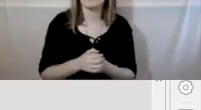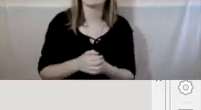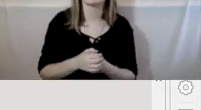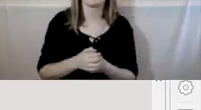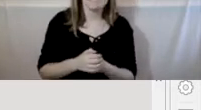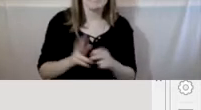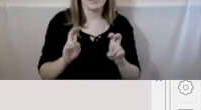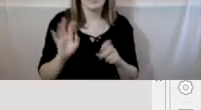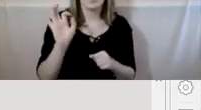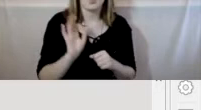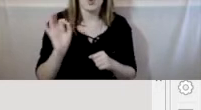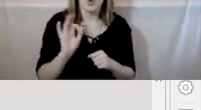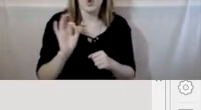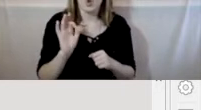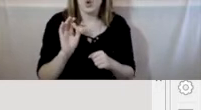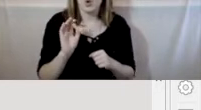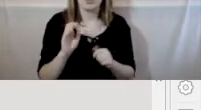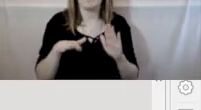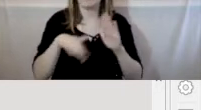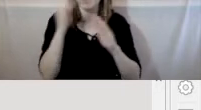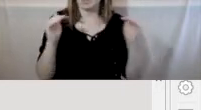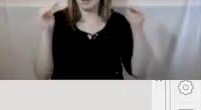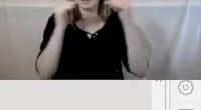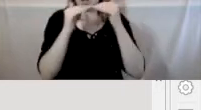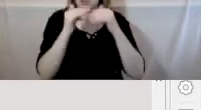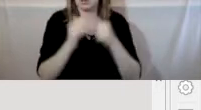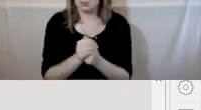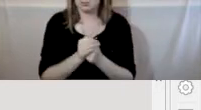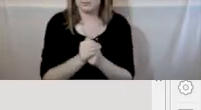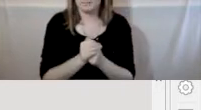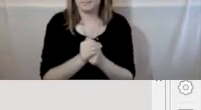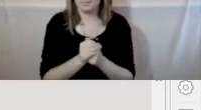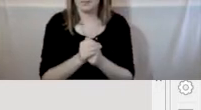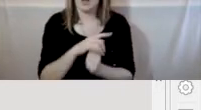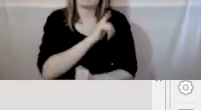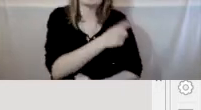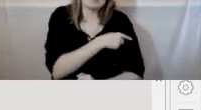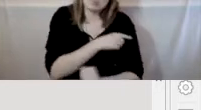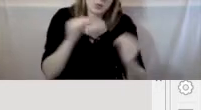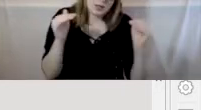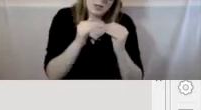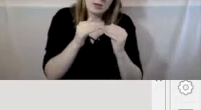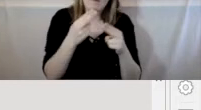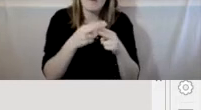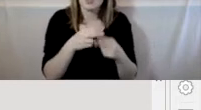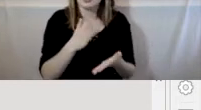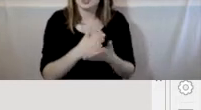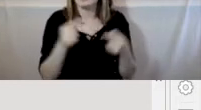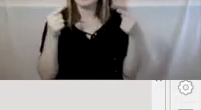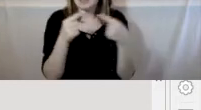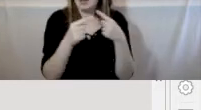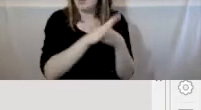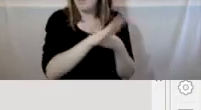about advanced level, because advanced level is only for few pupils, and